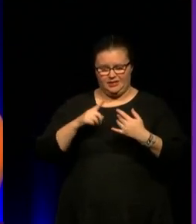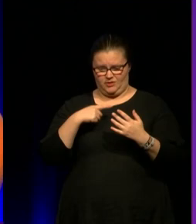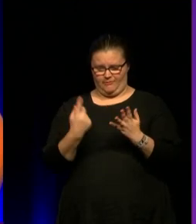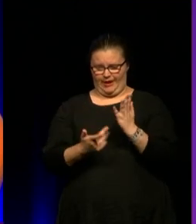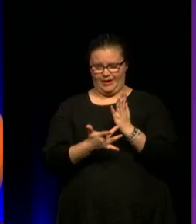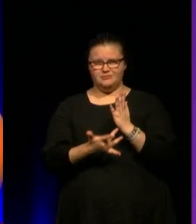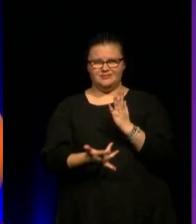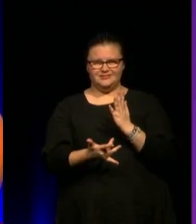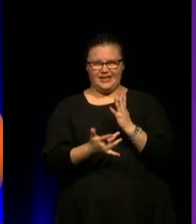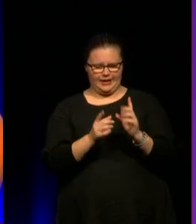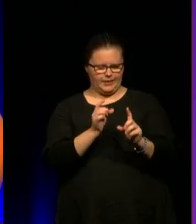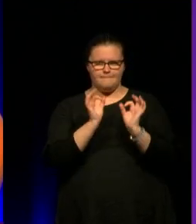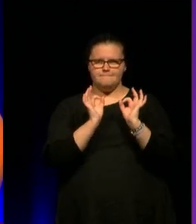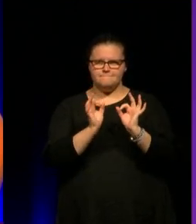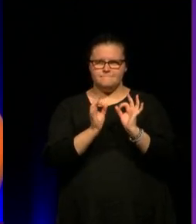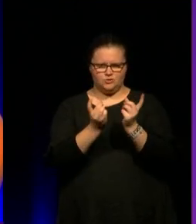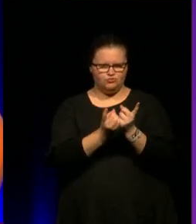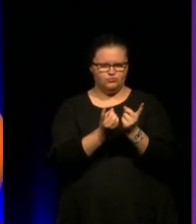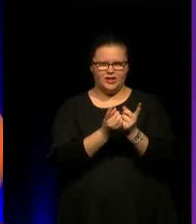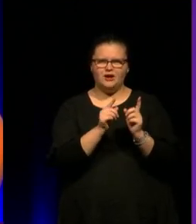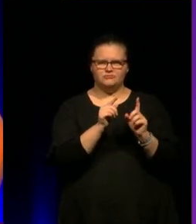products is where we're headed.